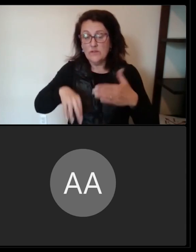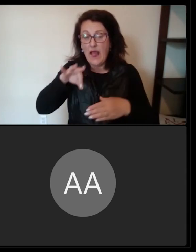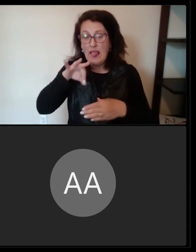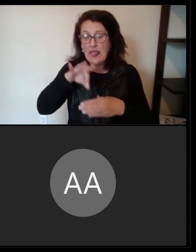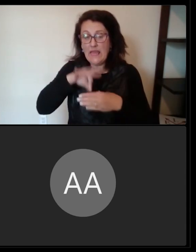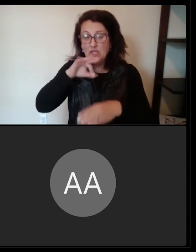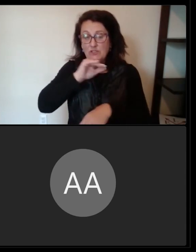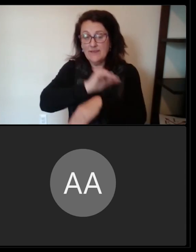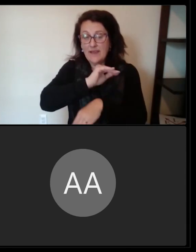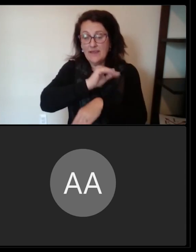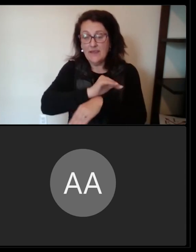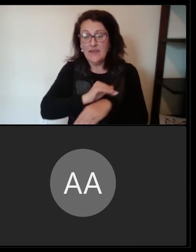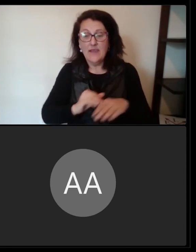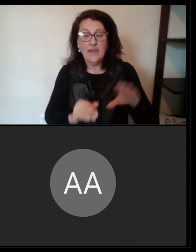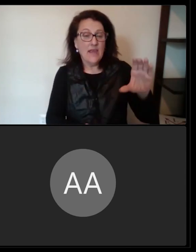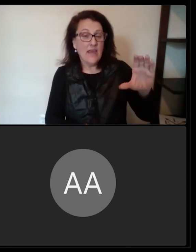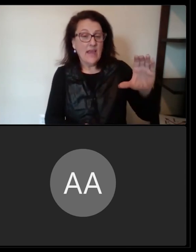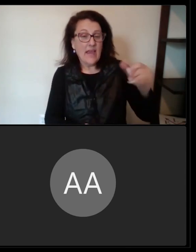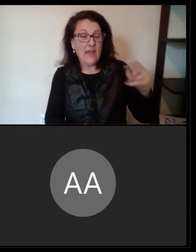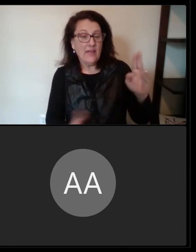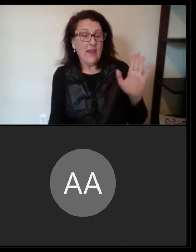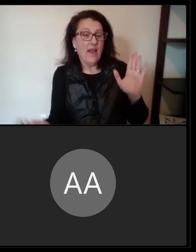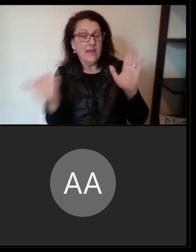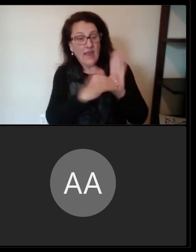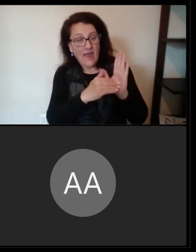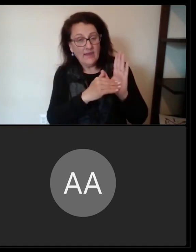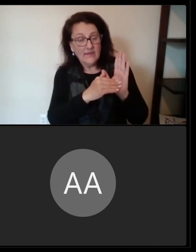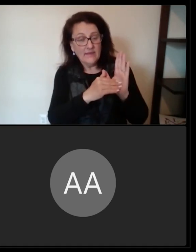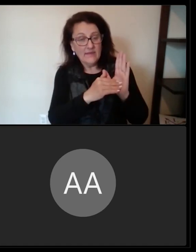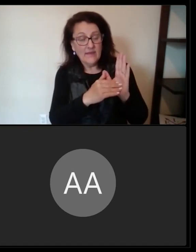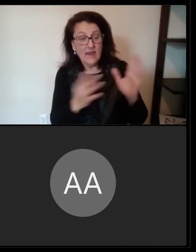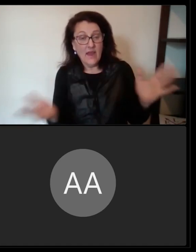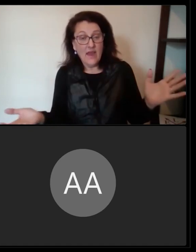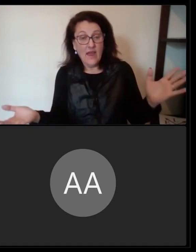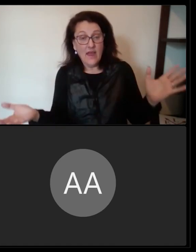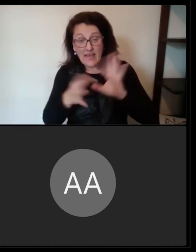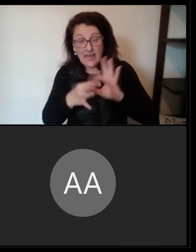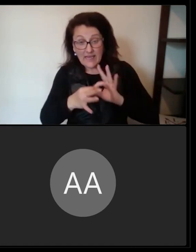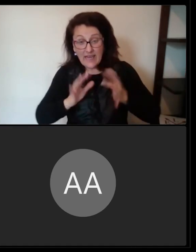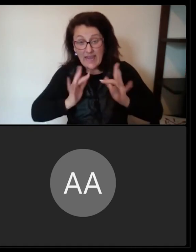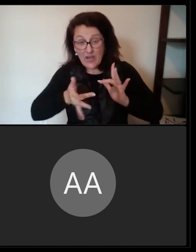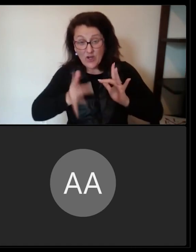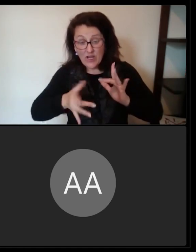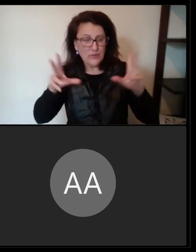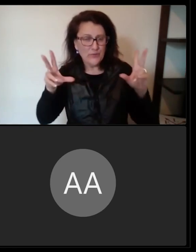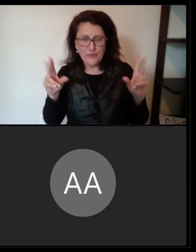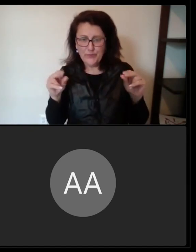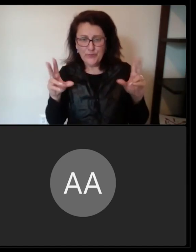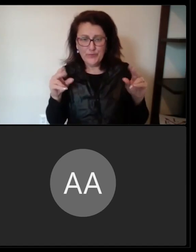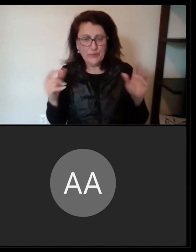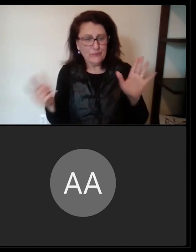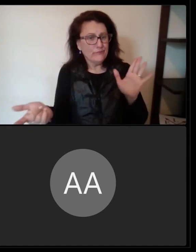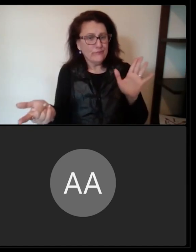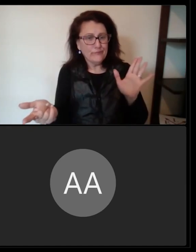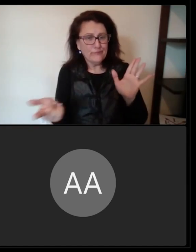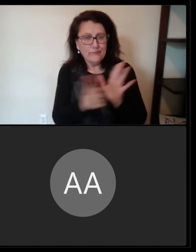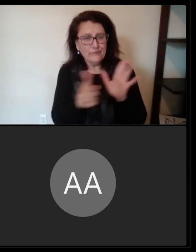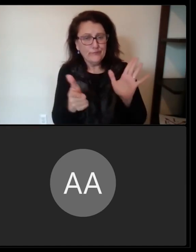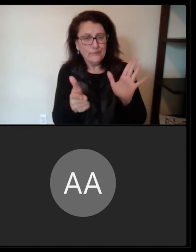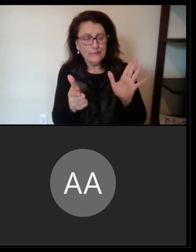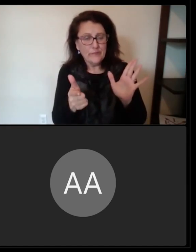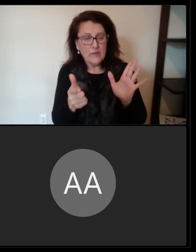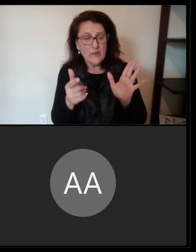good question, Kathleen. None of these machines are connected to the internet. More importantly, none of these machines can connect to the internet. One of the New York